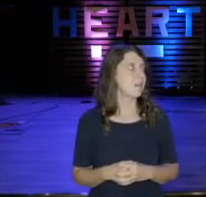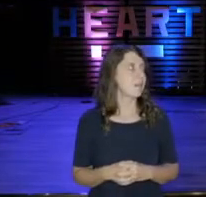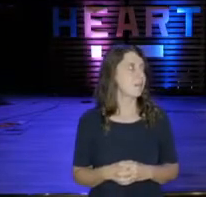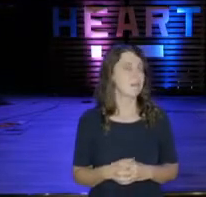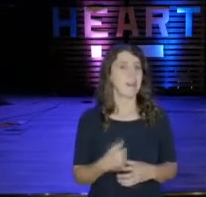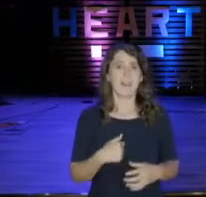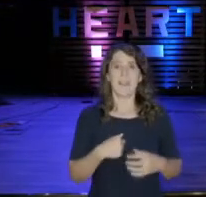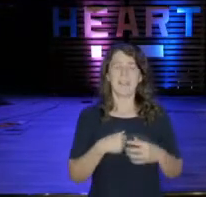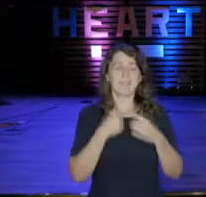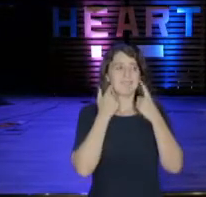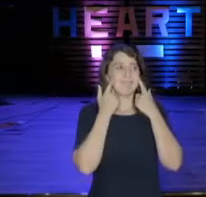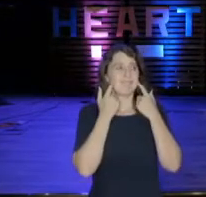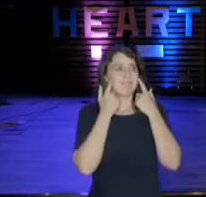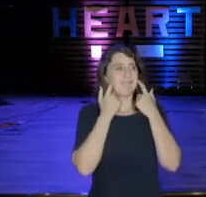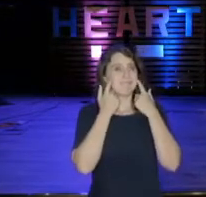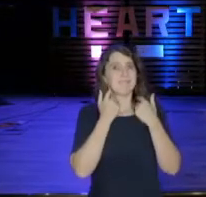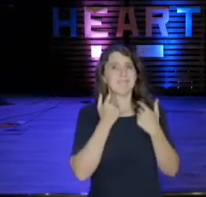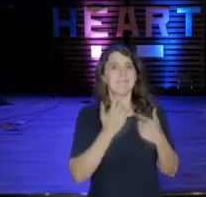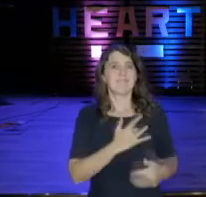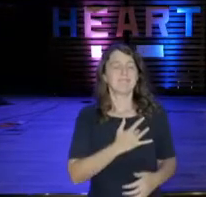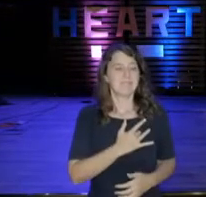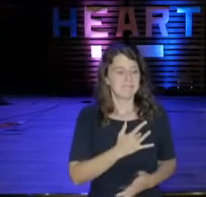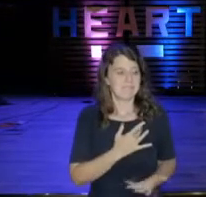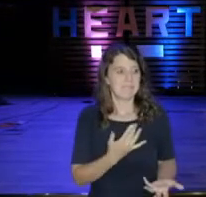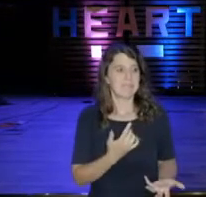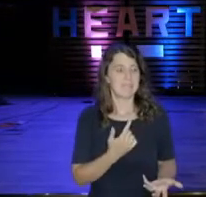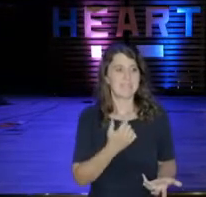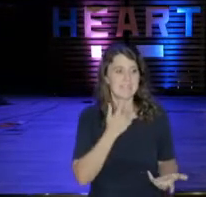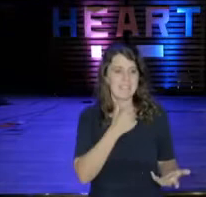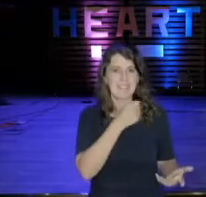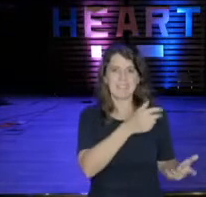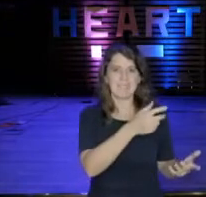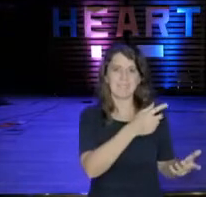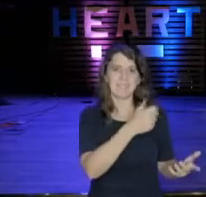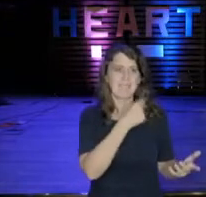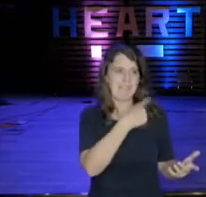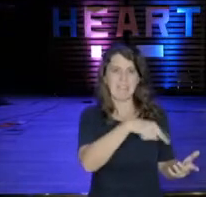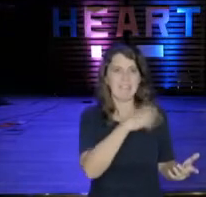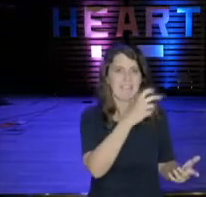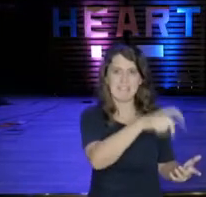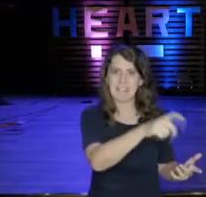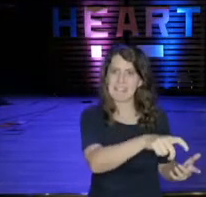And I cried a little bit. I said, they didn't need to do that.